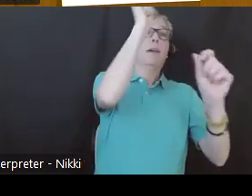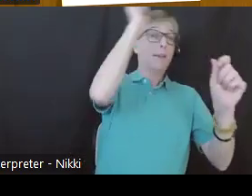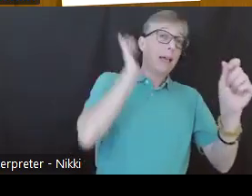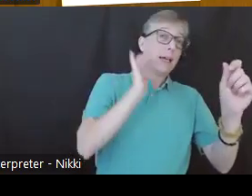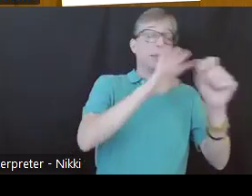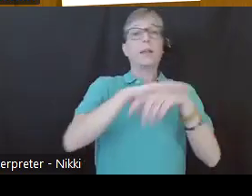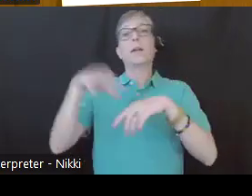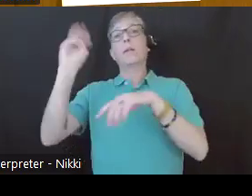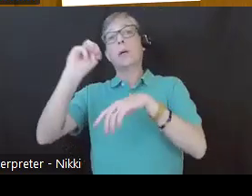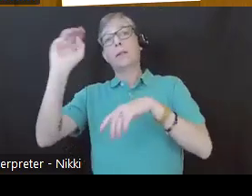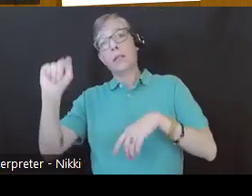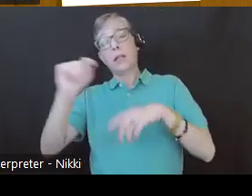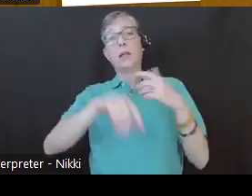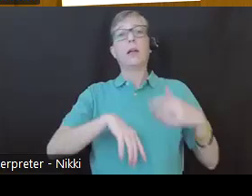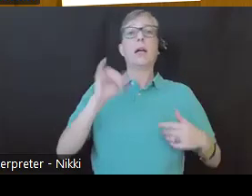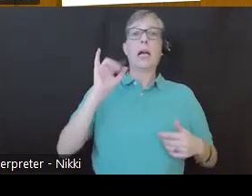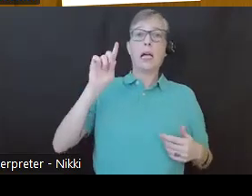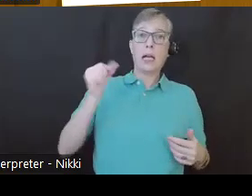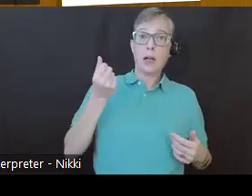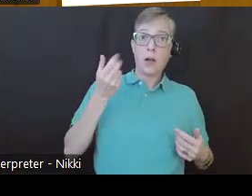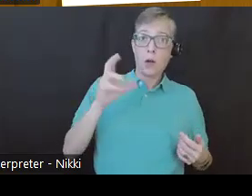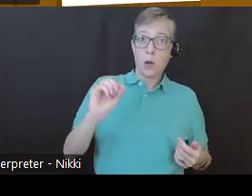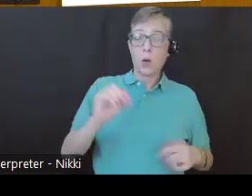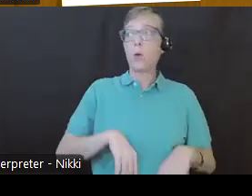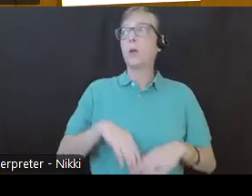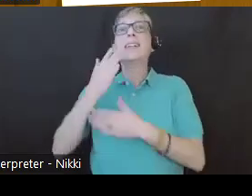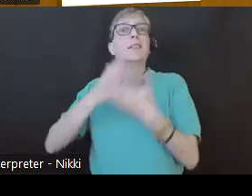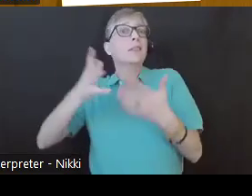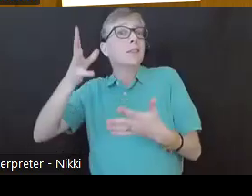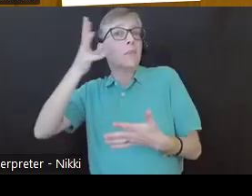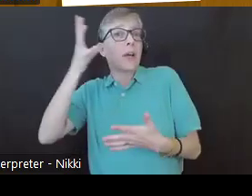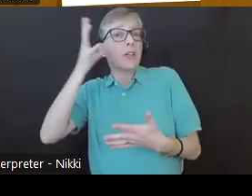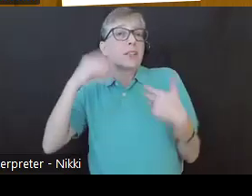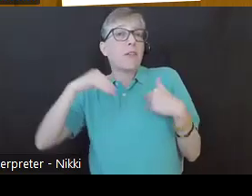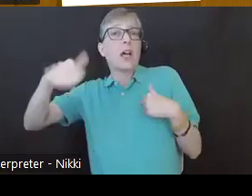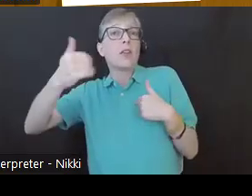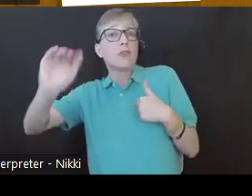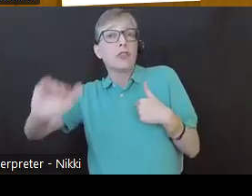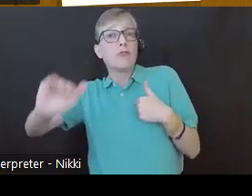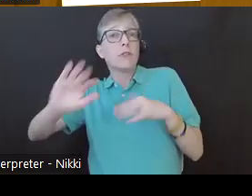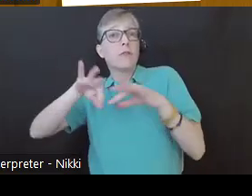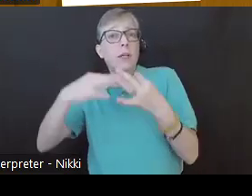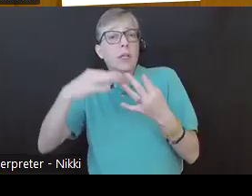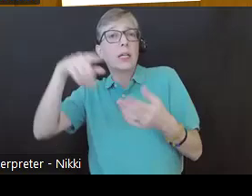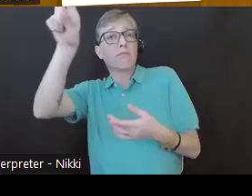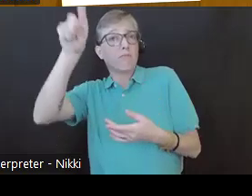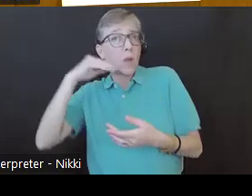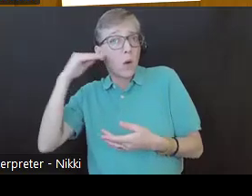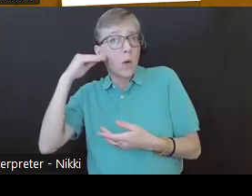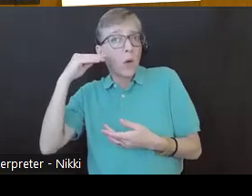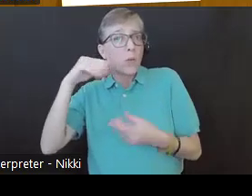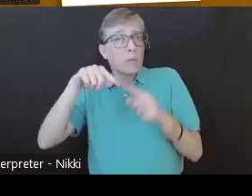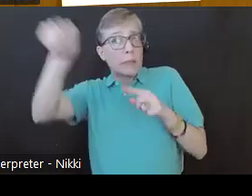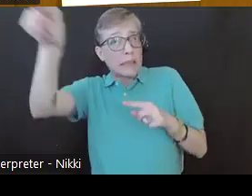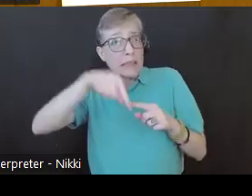being displaced. Some of them have other kids at home or family at home, and they need a lot